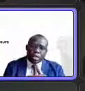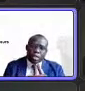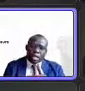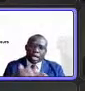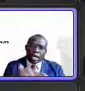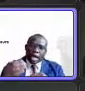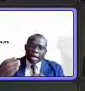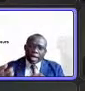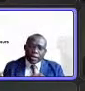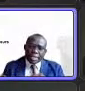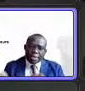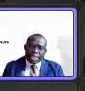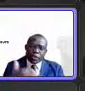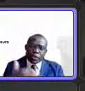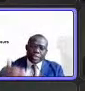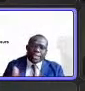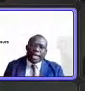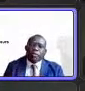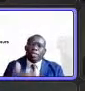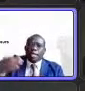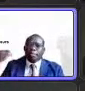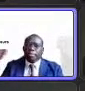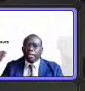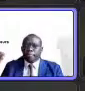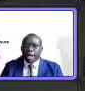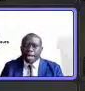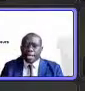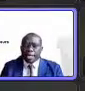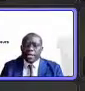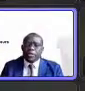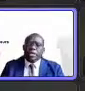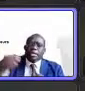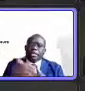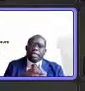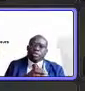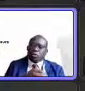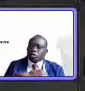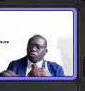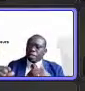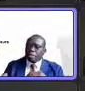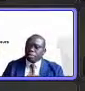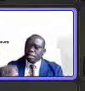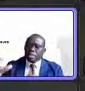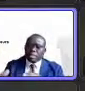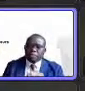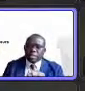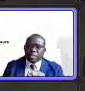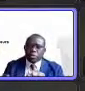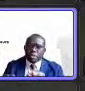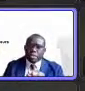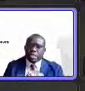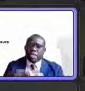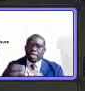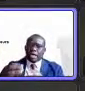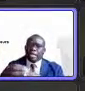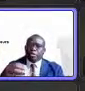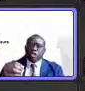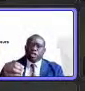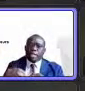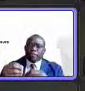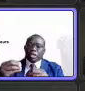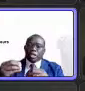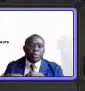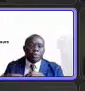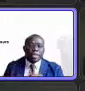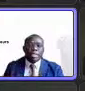to ICAO SATs, and the audit are actually done by ICAO in terms of the safety audits, and to